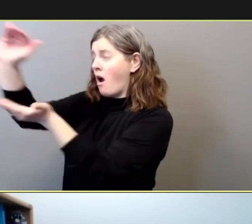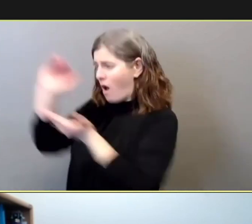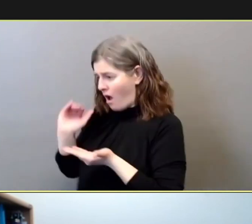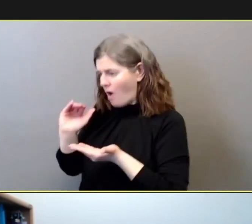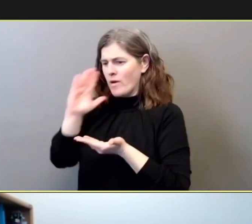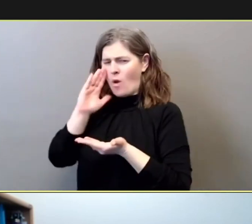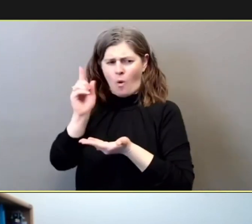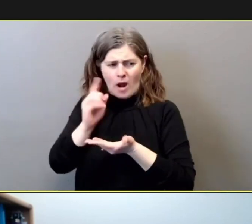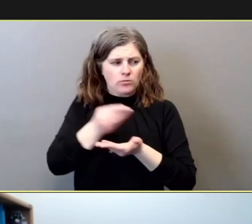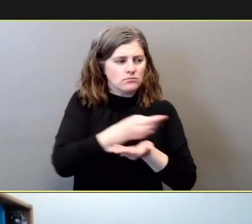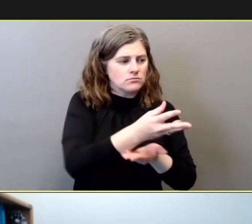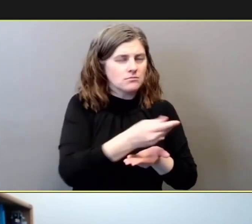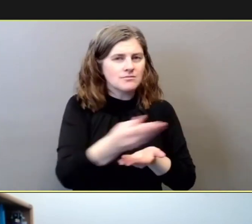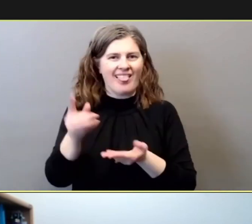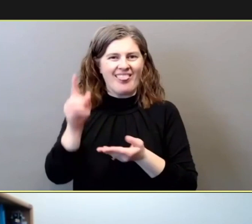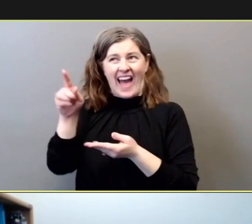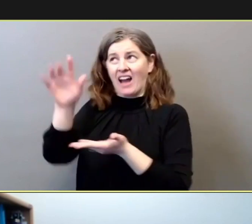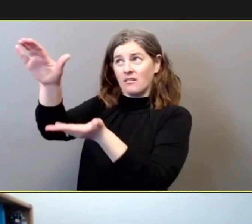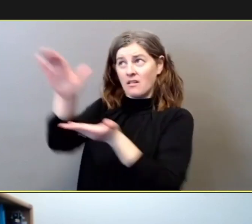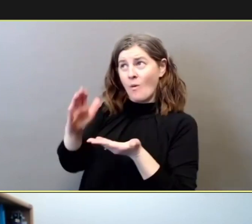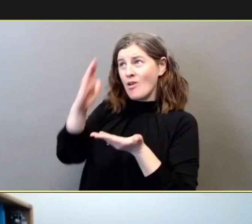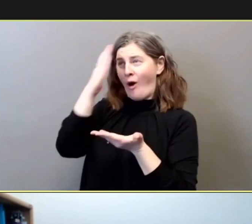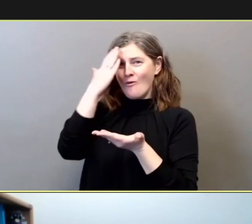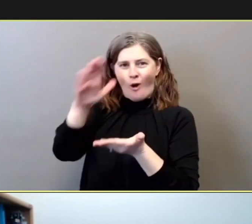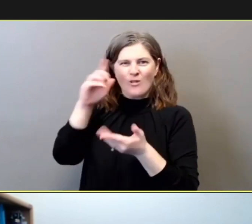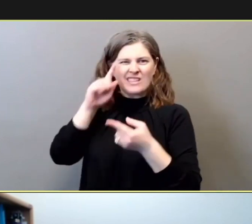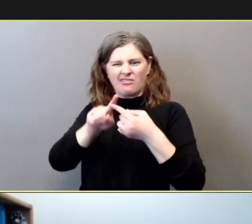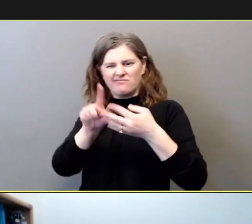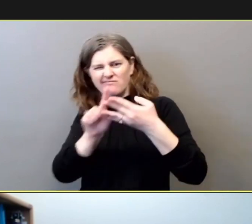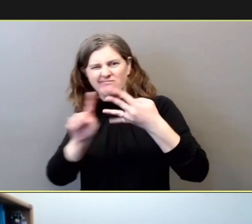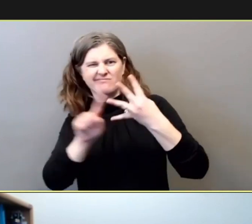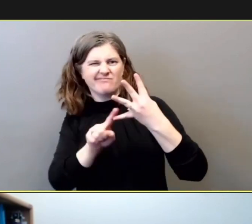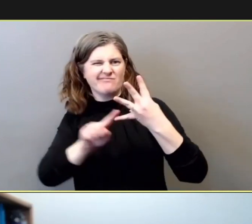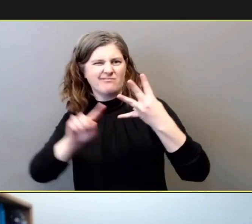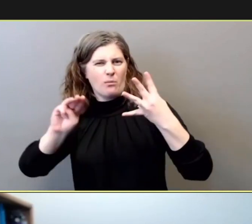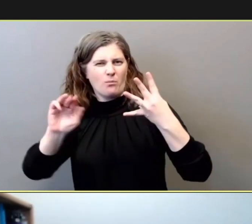as I pointed out, we won't know that until a few weeks from now.